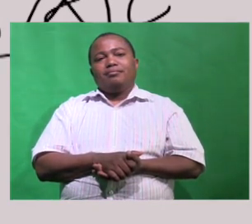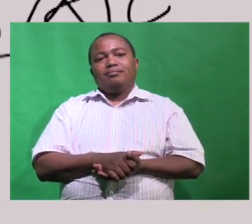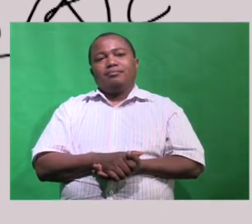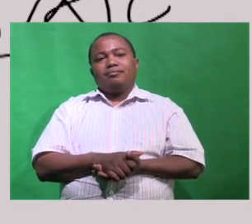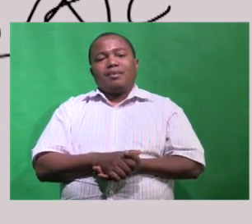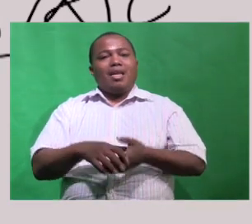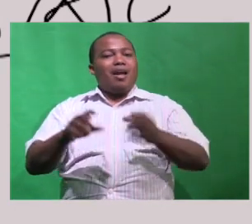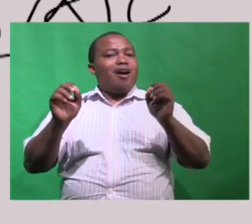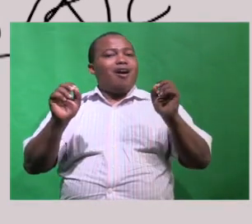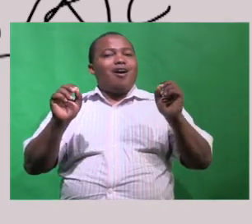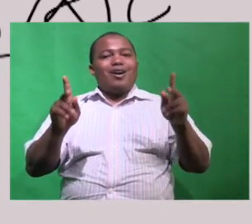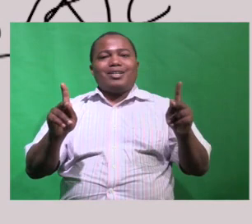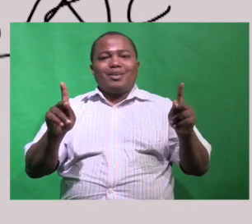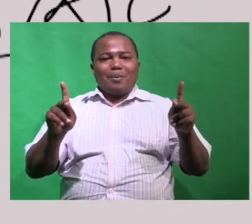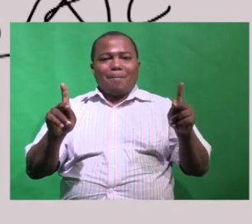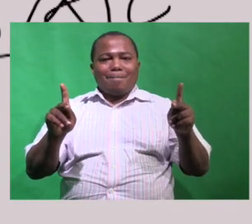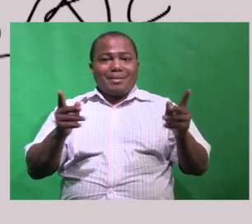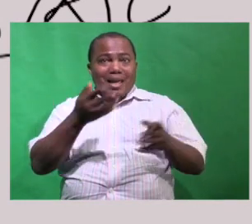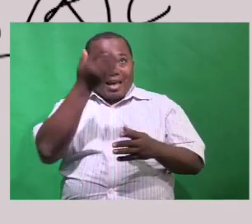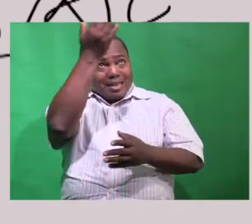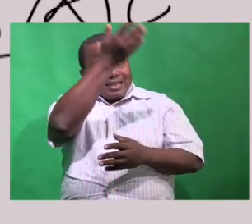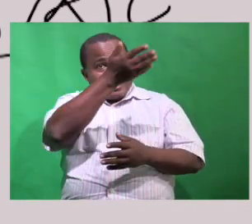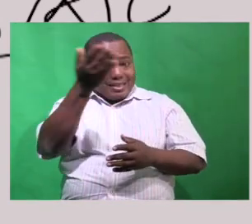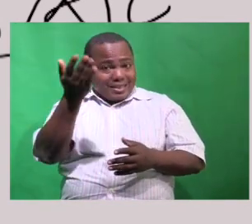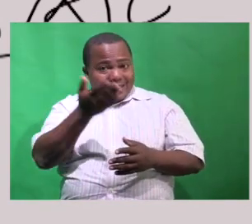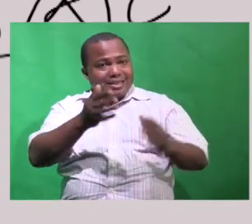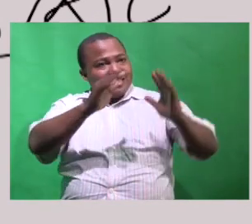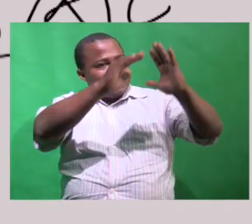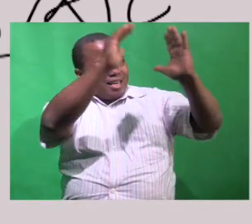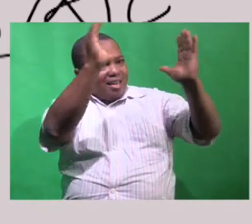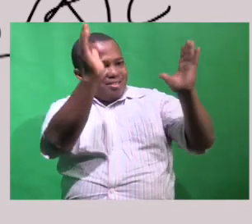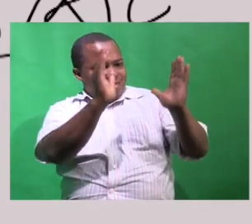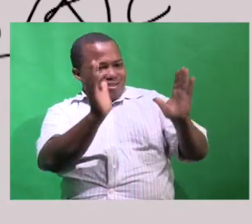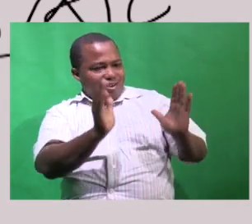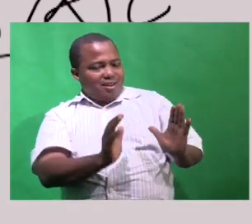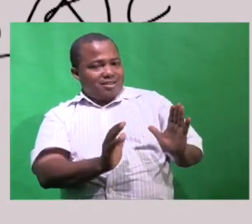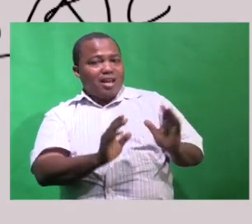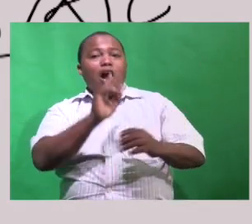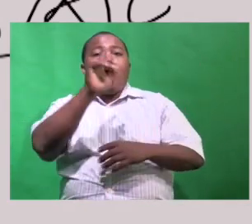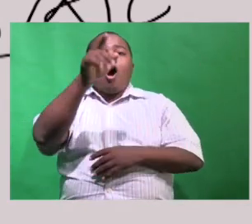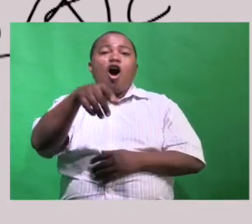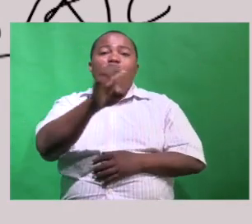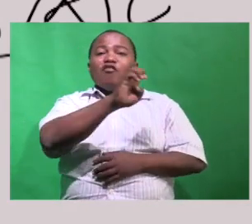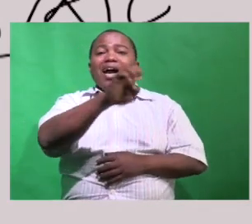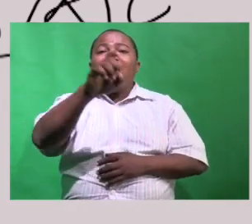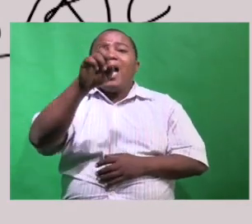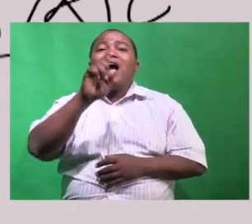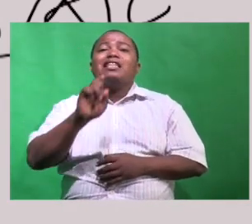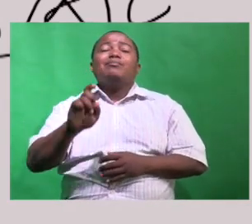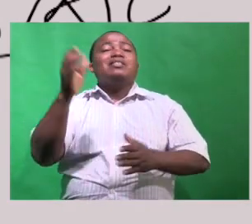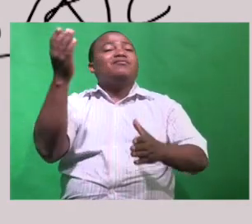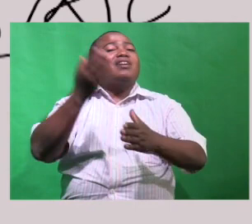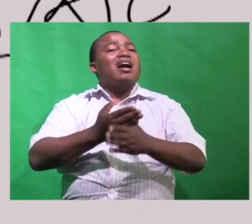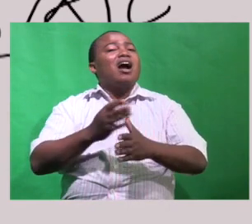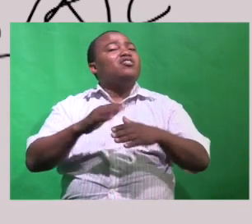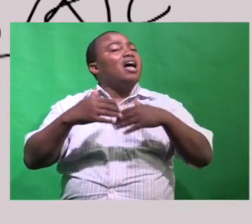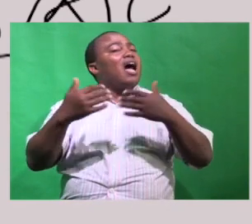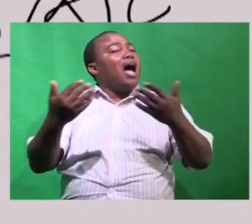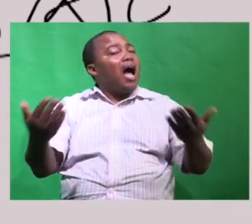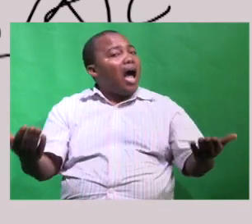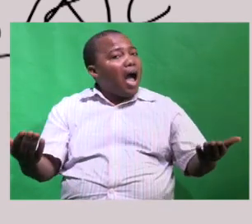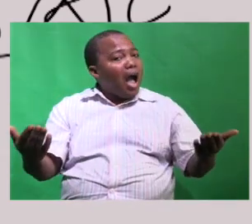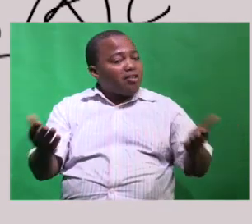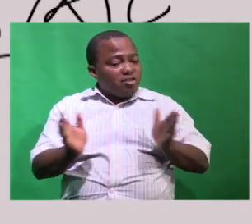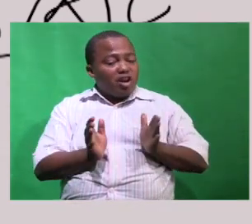Okay. This is a structure of expenses account. how can we